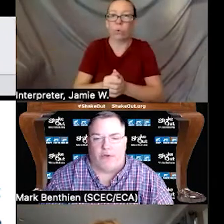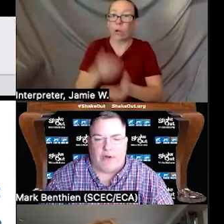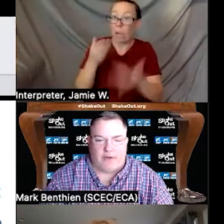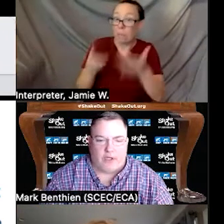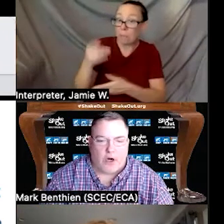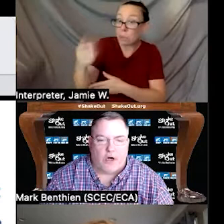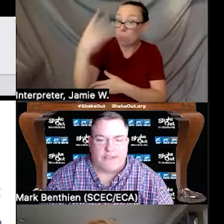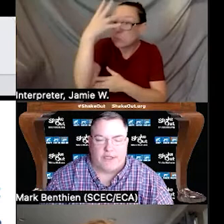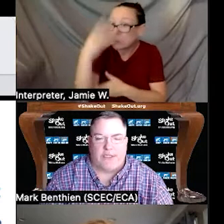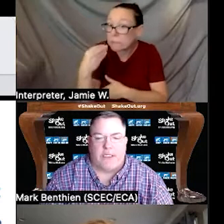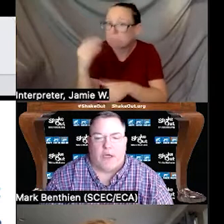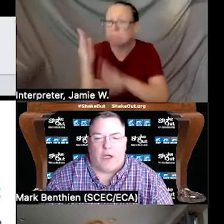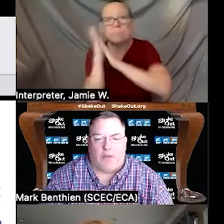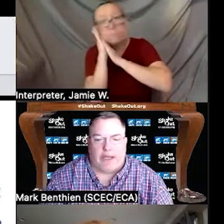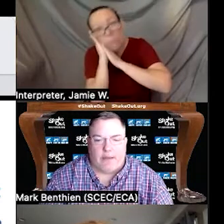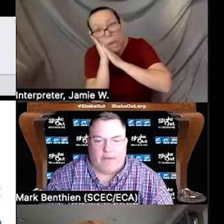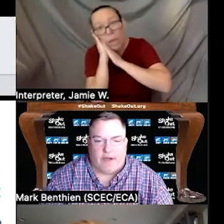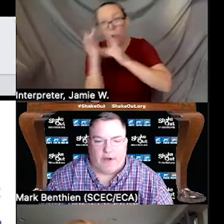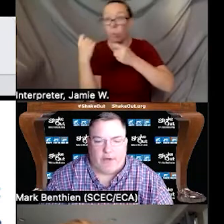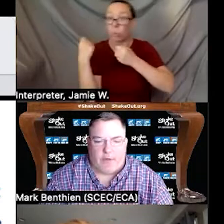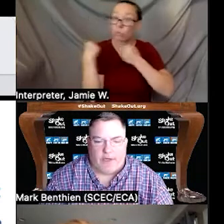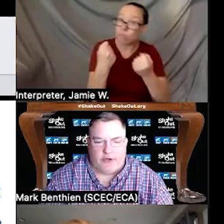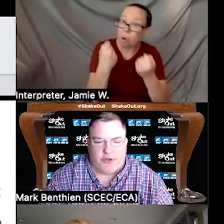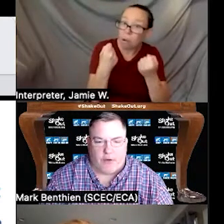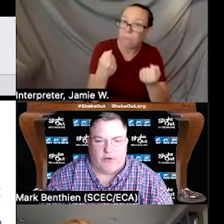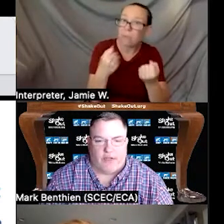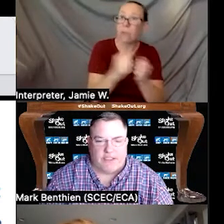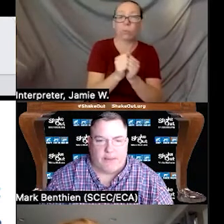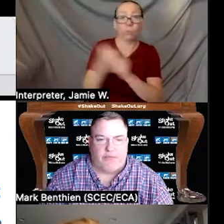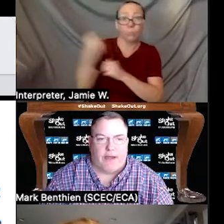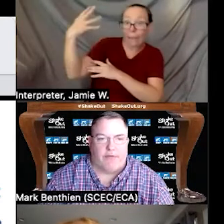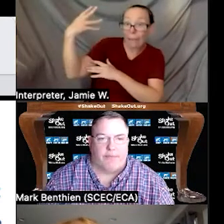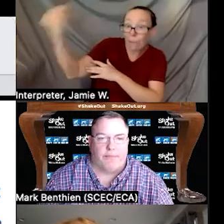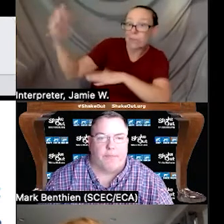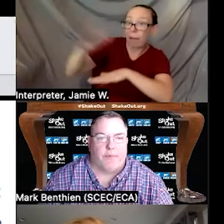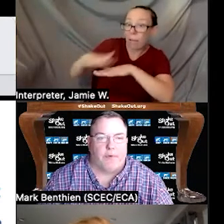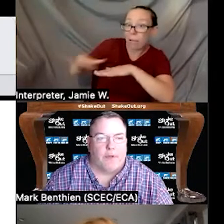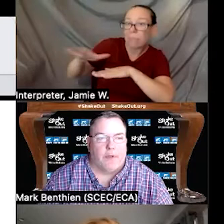outdoors or driving a car, etc. All of that can be found at earthquakecountry.org/step5.